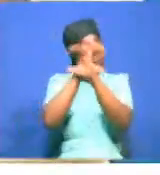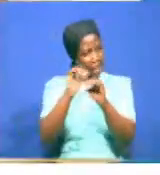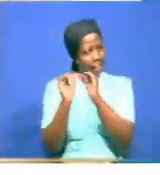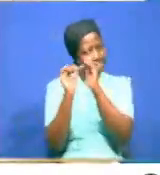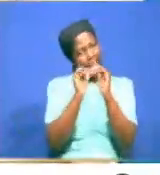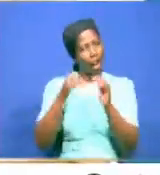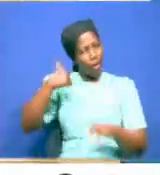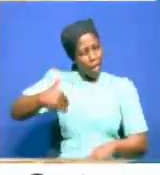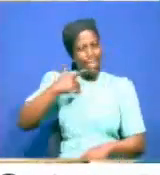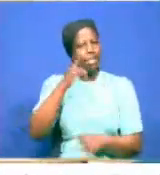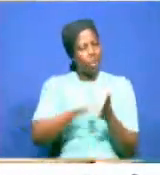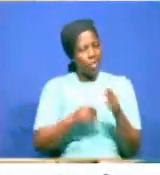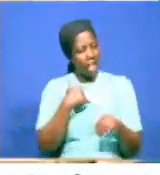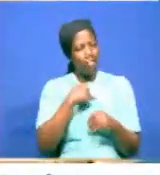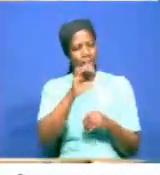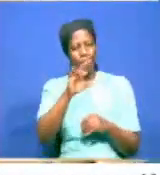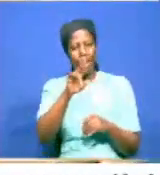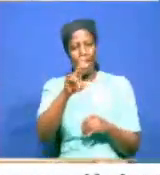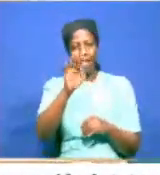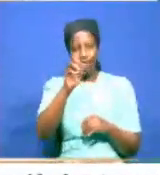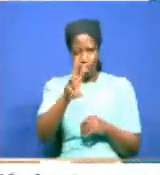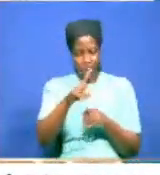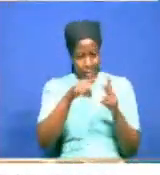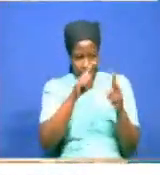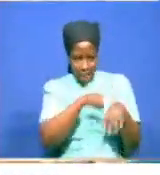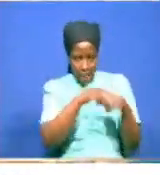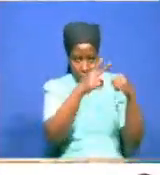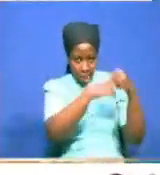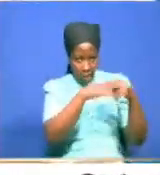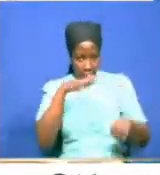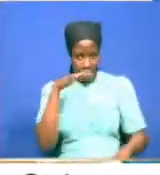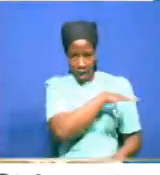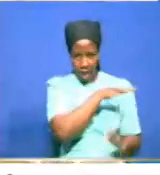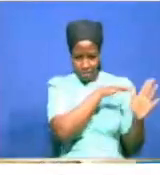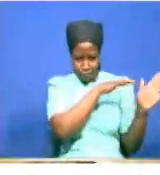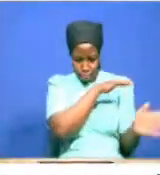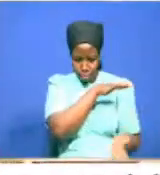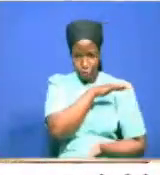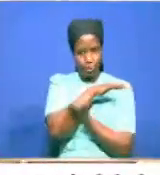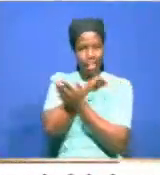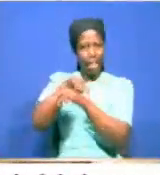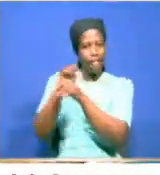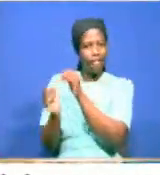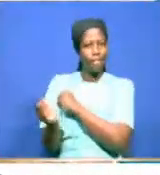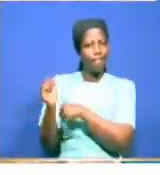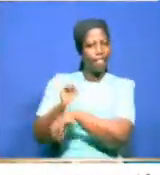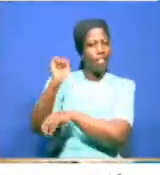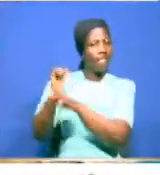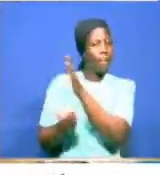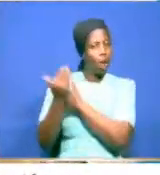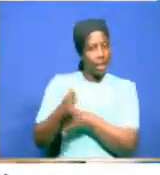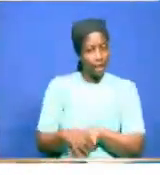the from 7 to 5 to 7 a.m. to 5 in the morning.